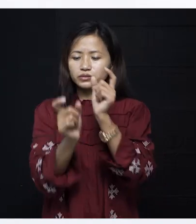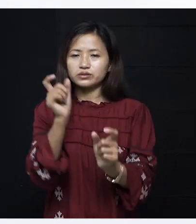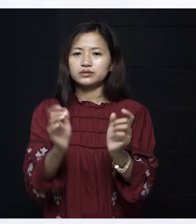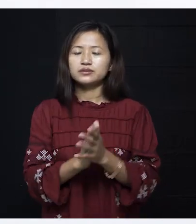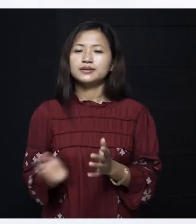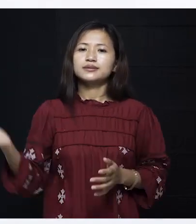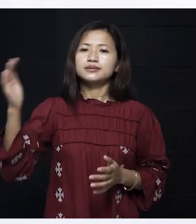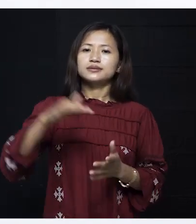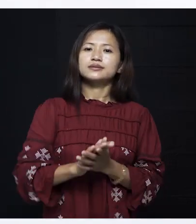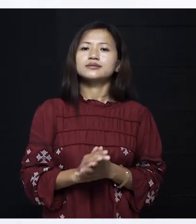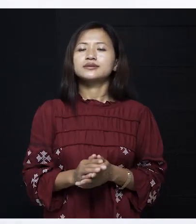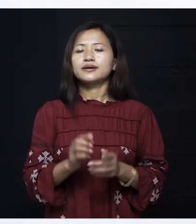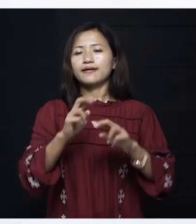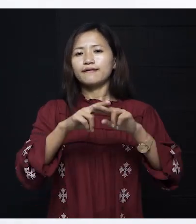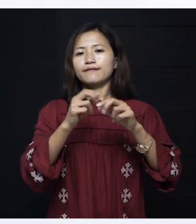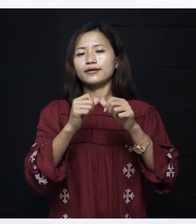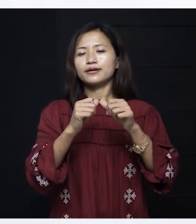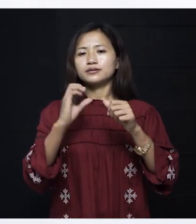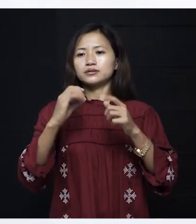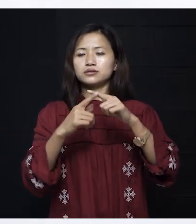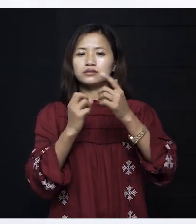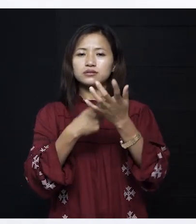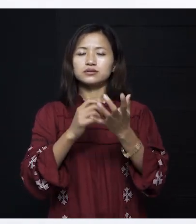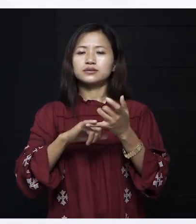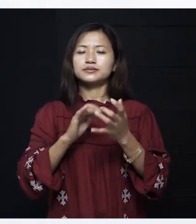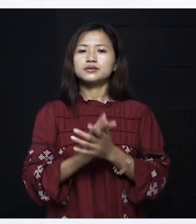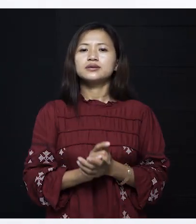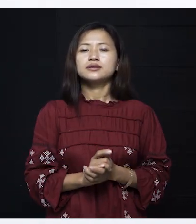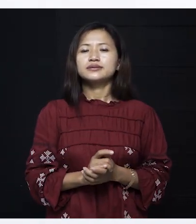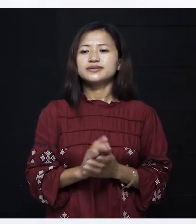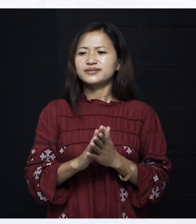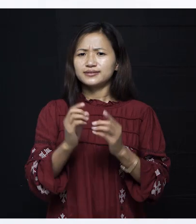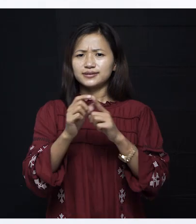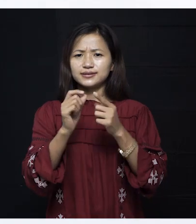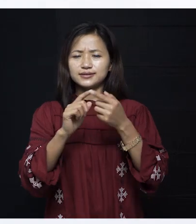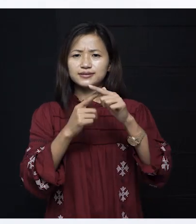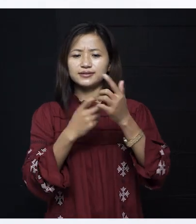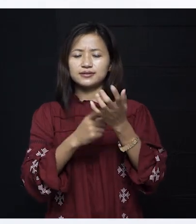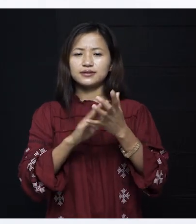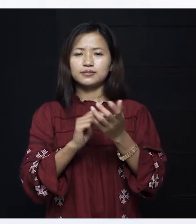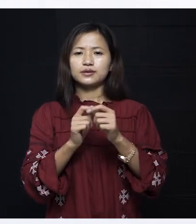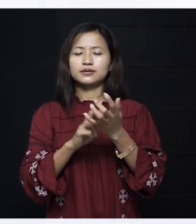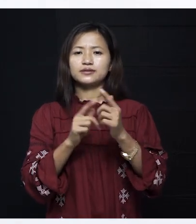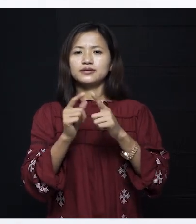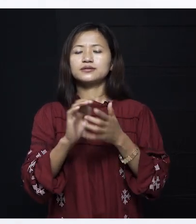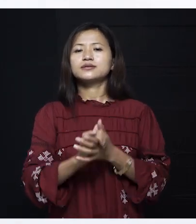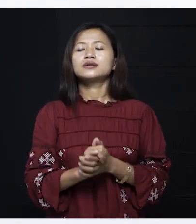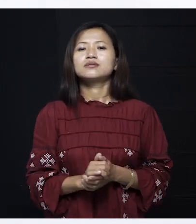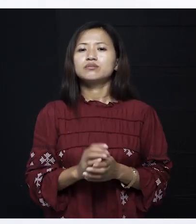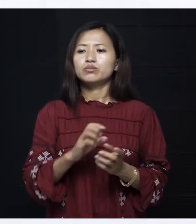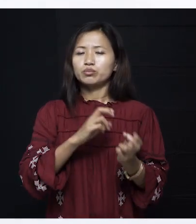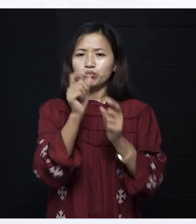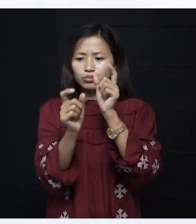come to the factors, okay? The factors that are determining population change, okay?